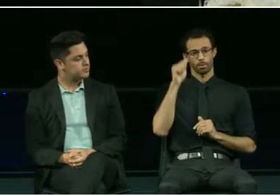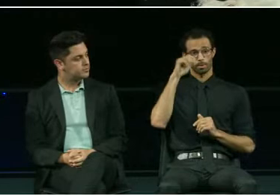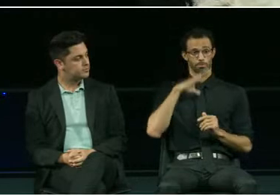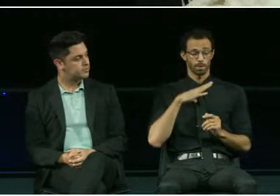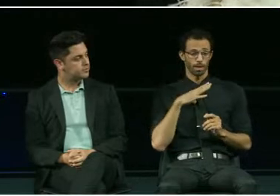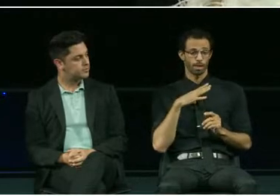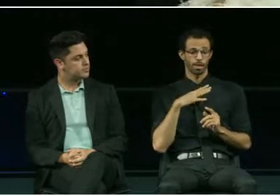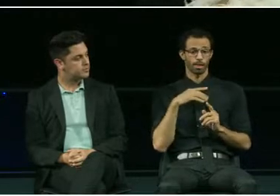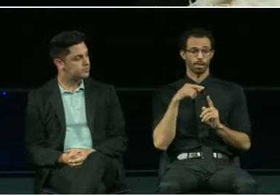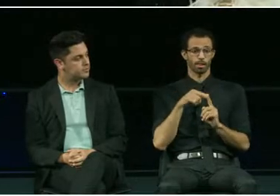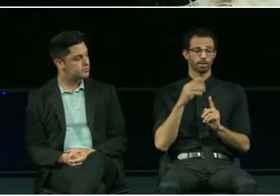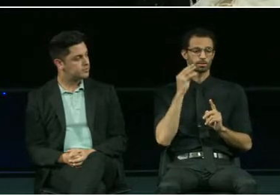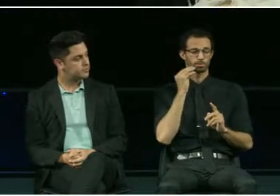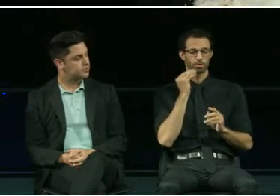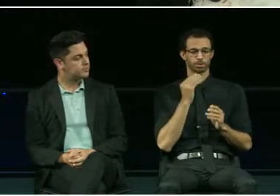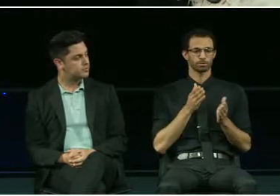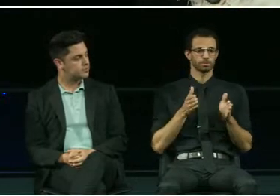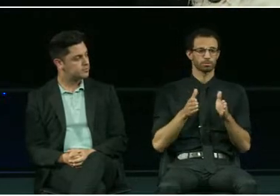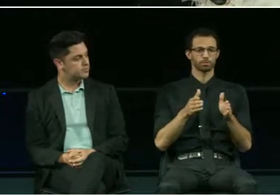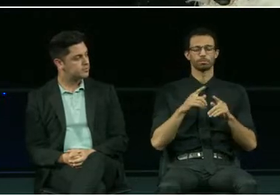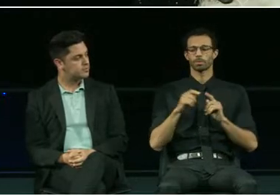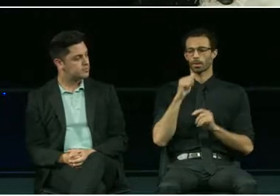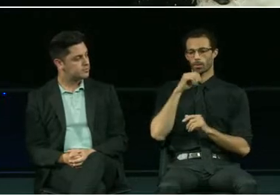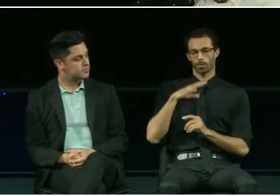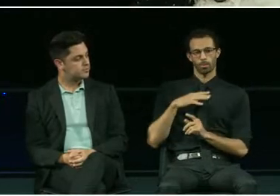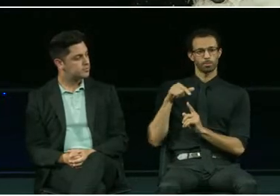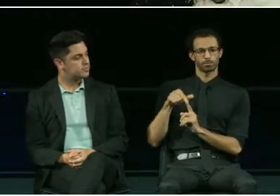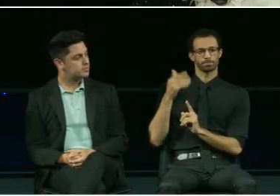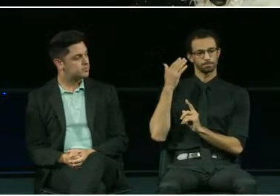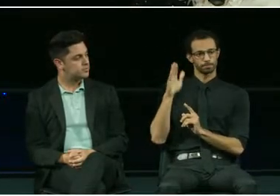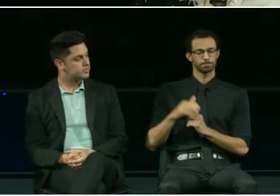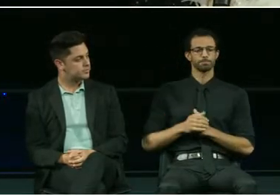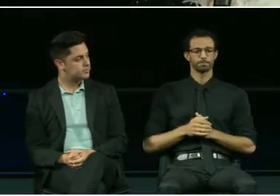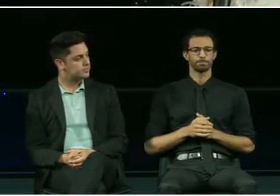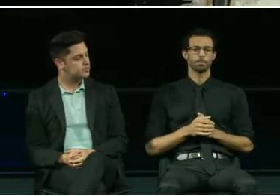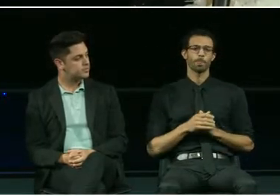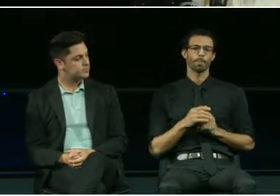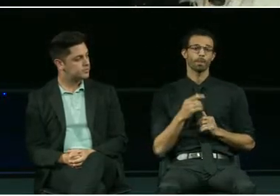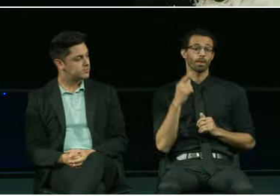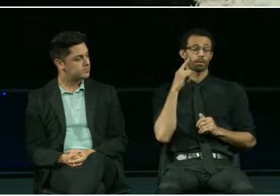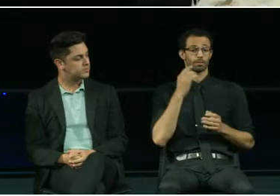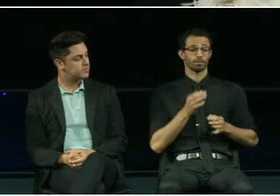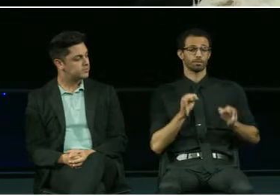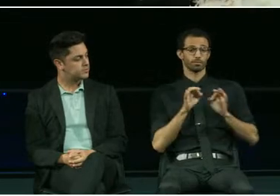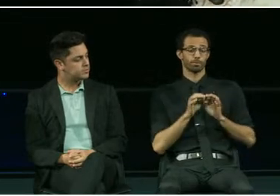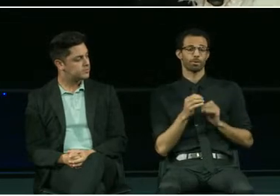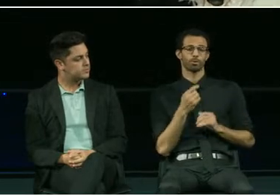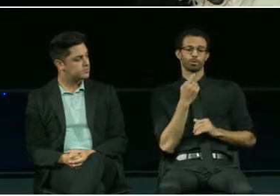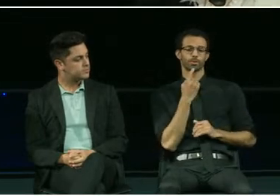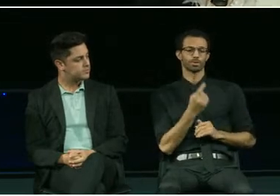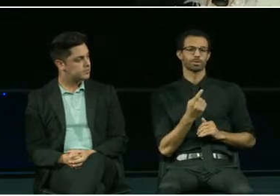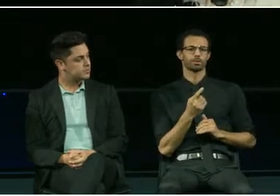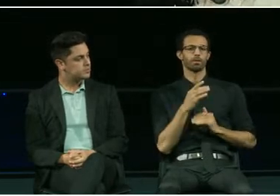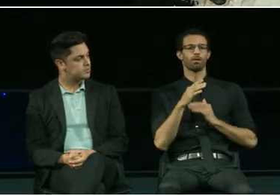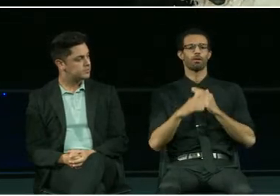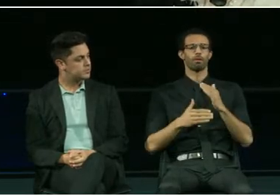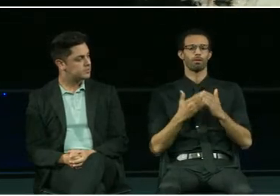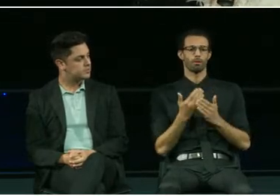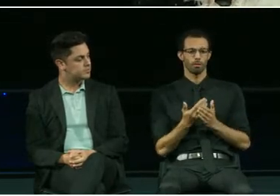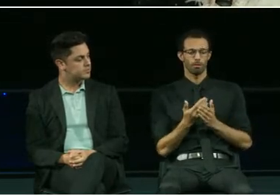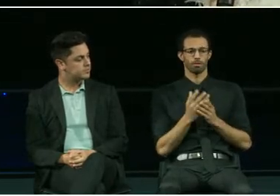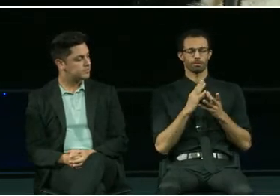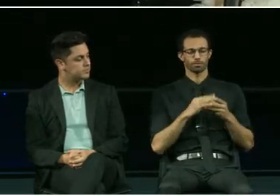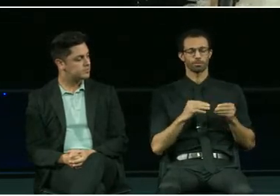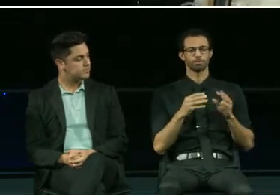experience, but we don't know women's experience. So I think it's really important that we tell all of these stories.